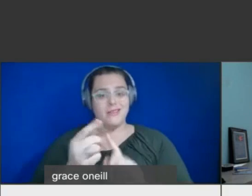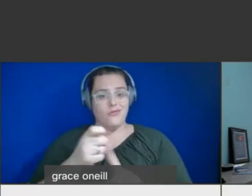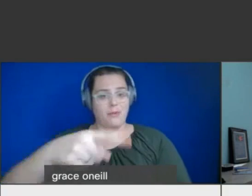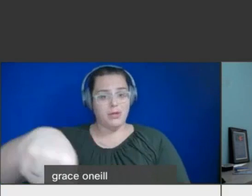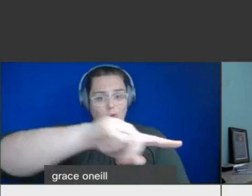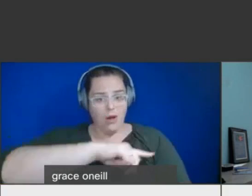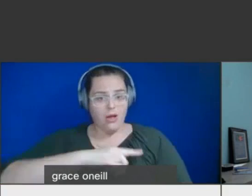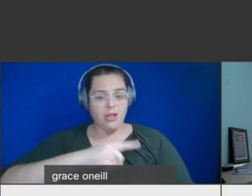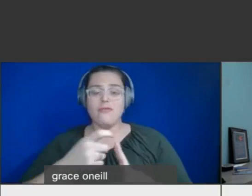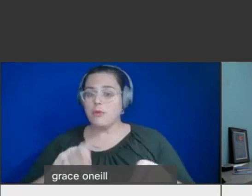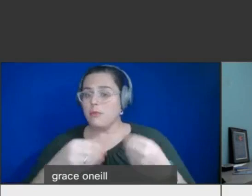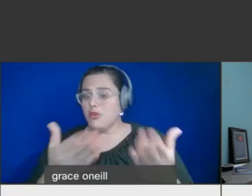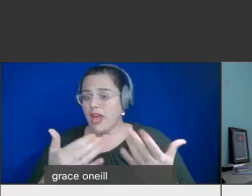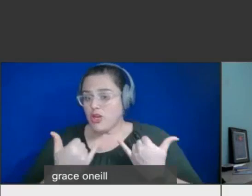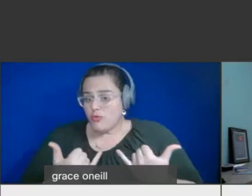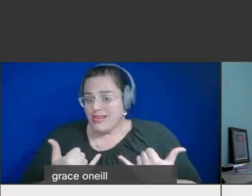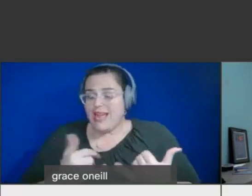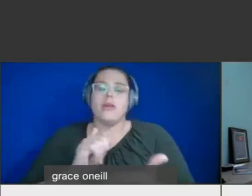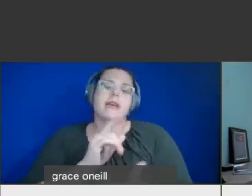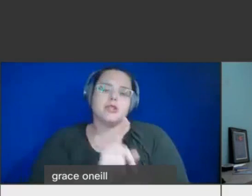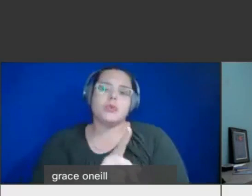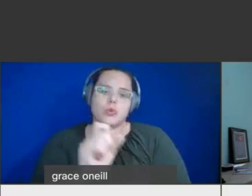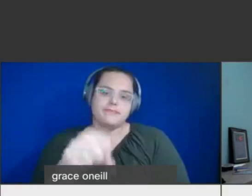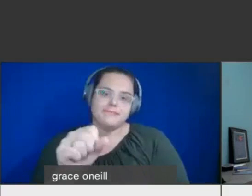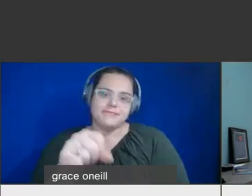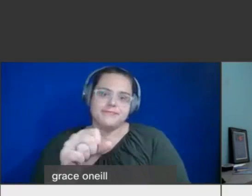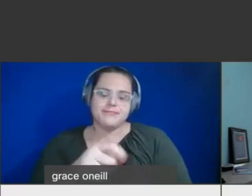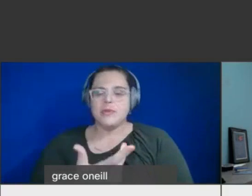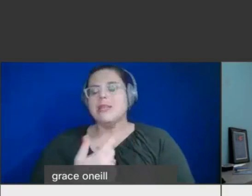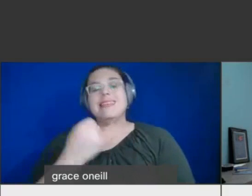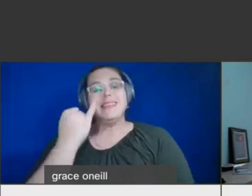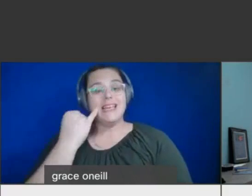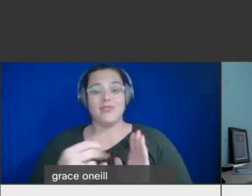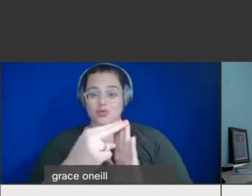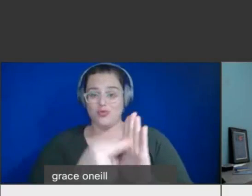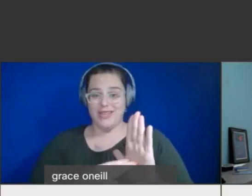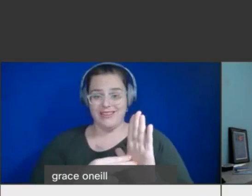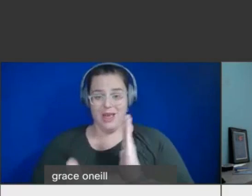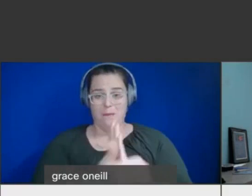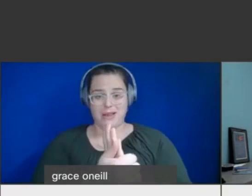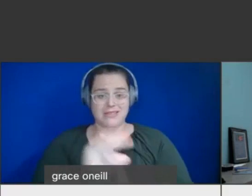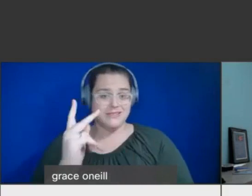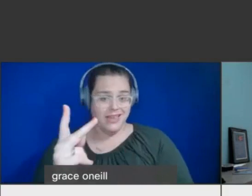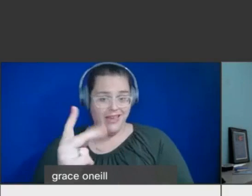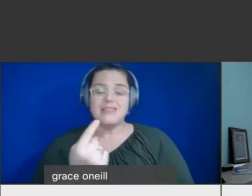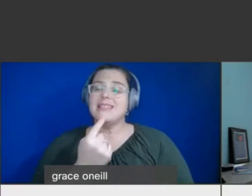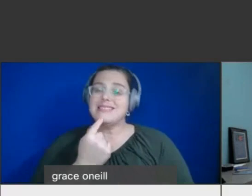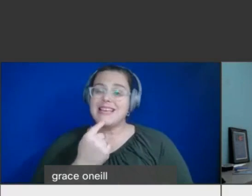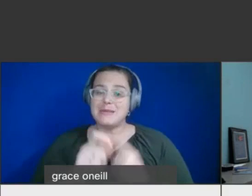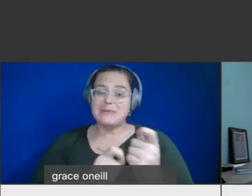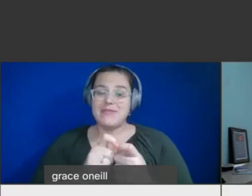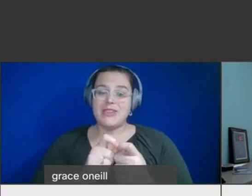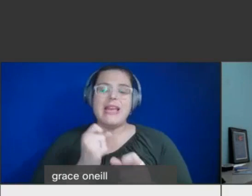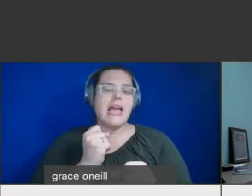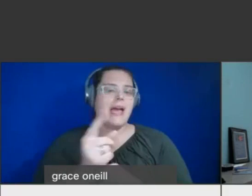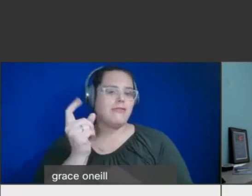the providers right now. What we're looking at, if you read the Appendix K, it says each year. So we just want to